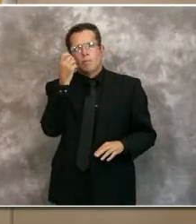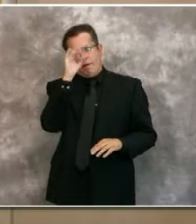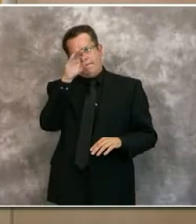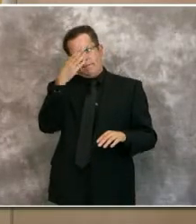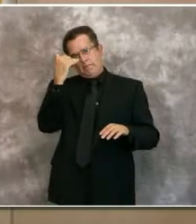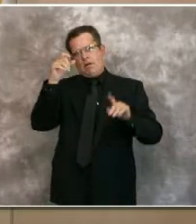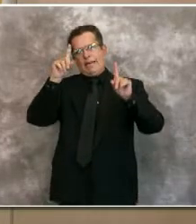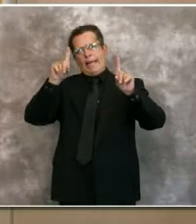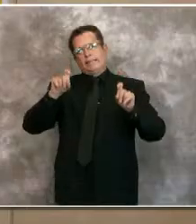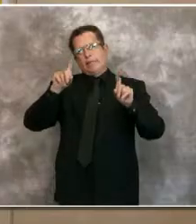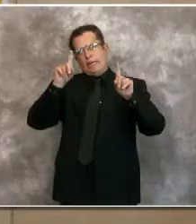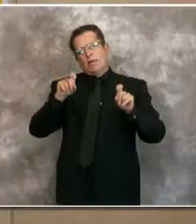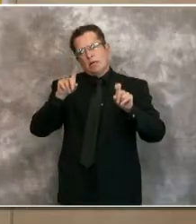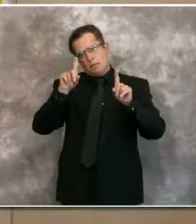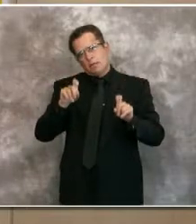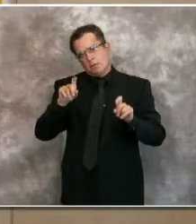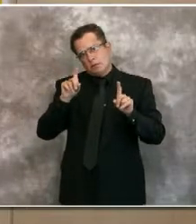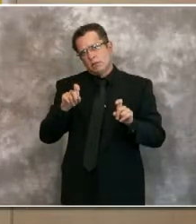testing is